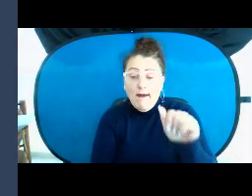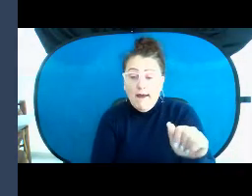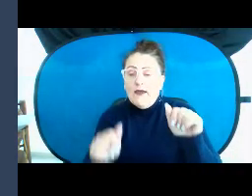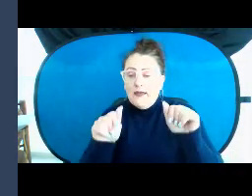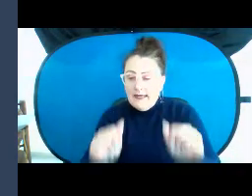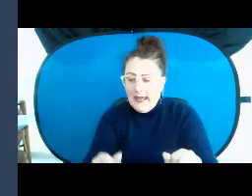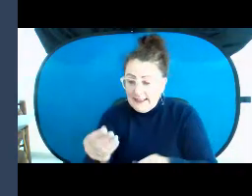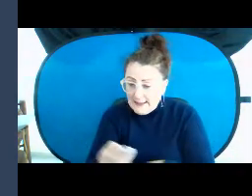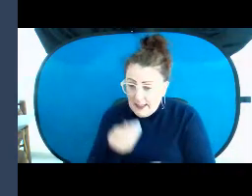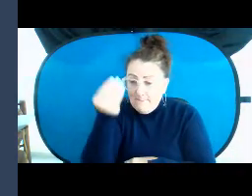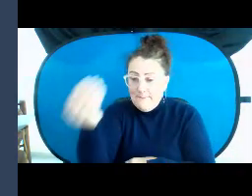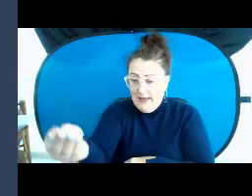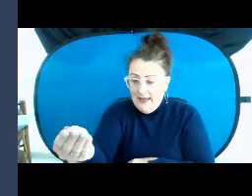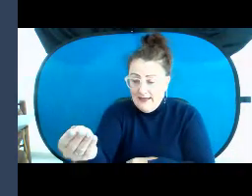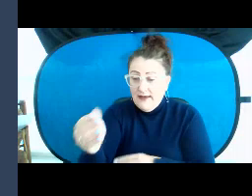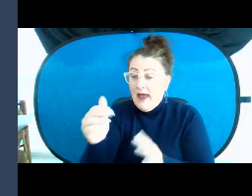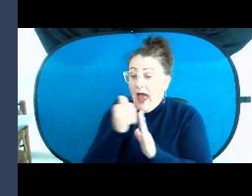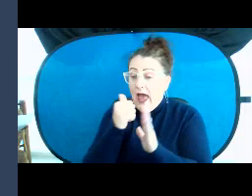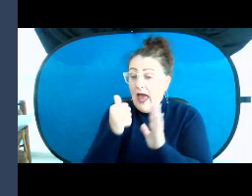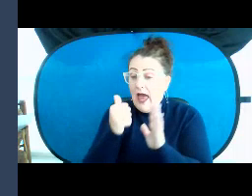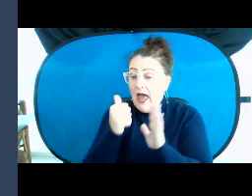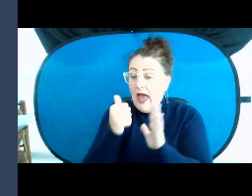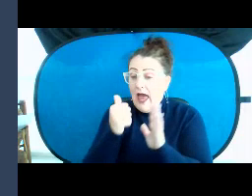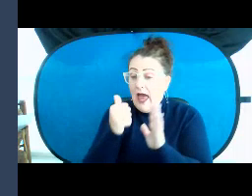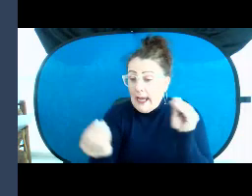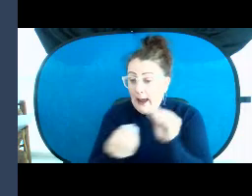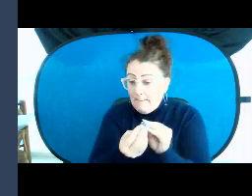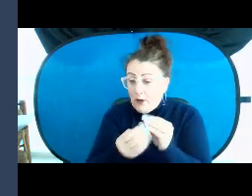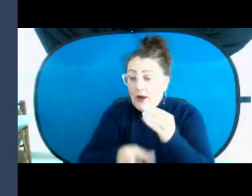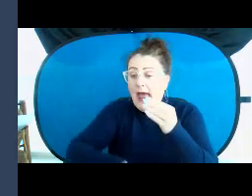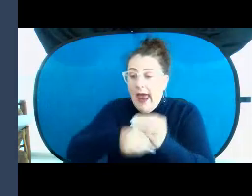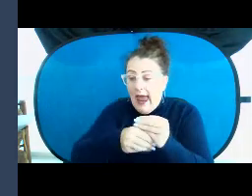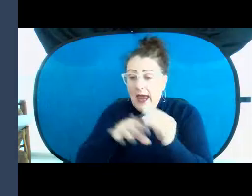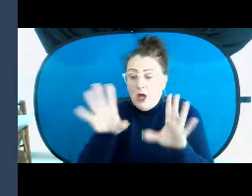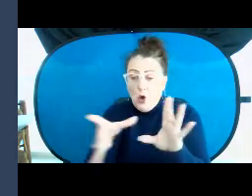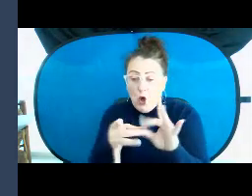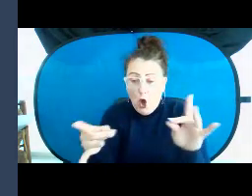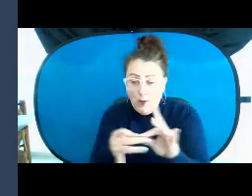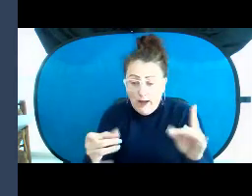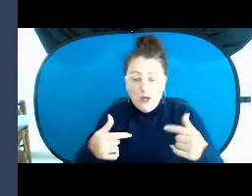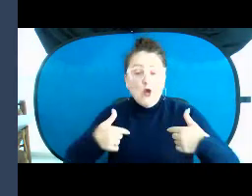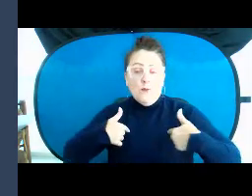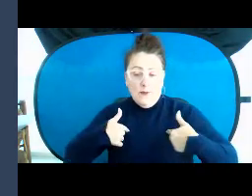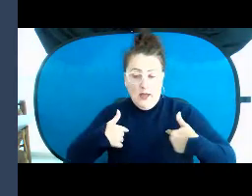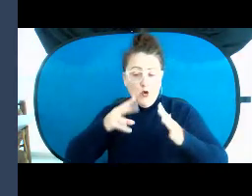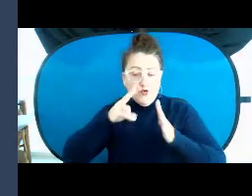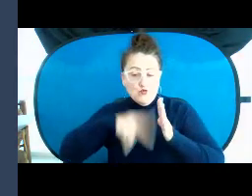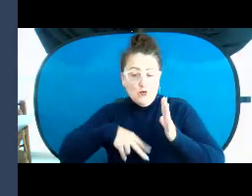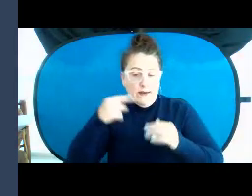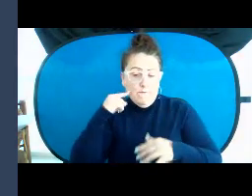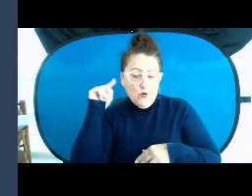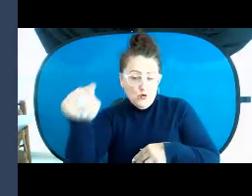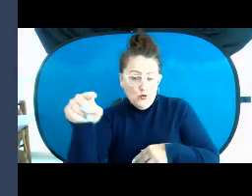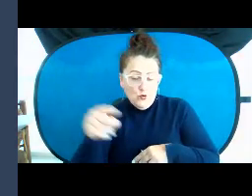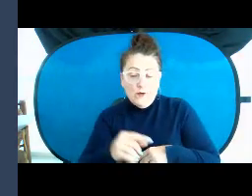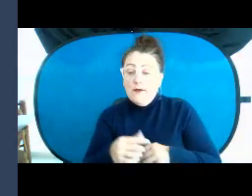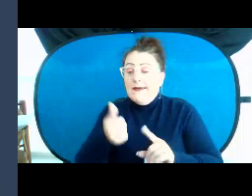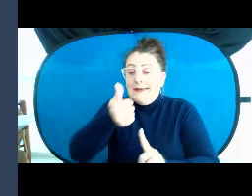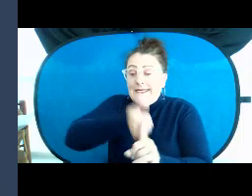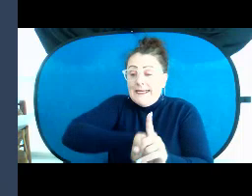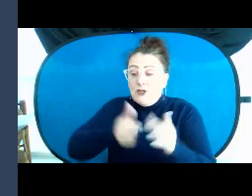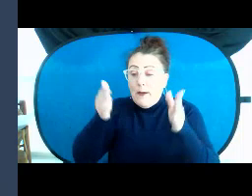to include the agenda item number you're commenting on. Commission staff will read the comment on your behalf. And as a reminder, each registered attendee